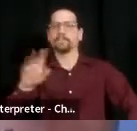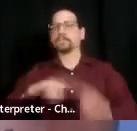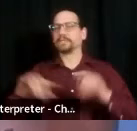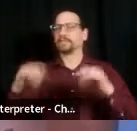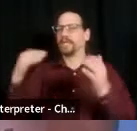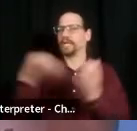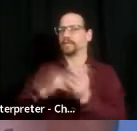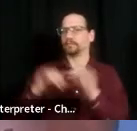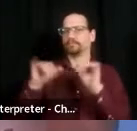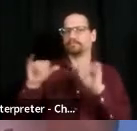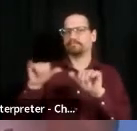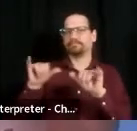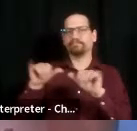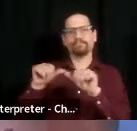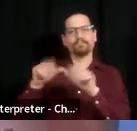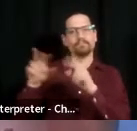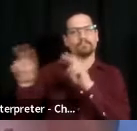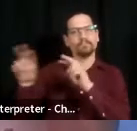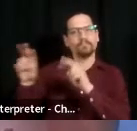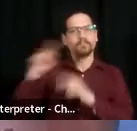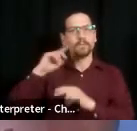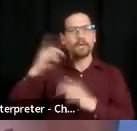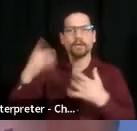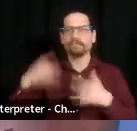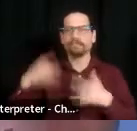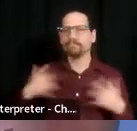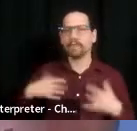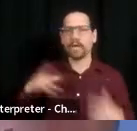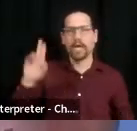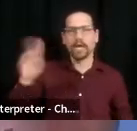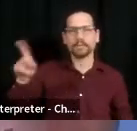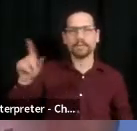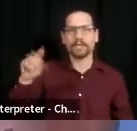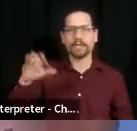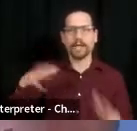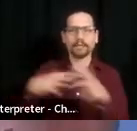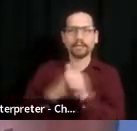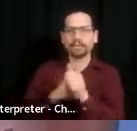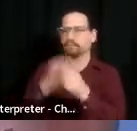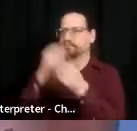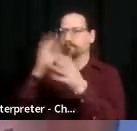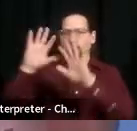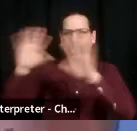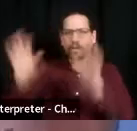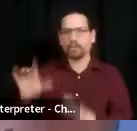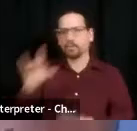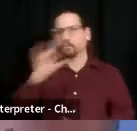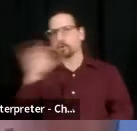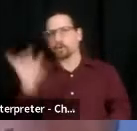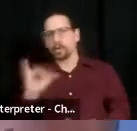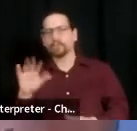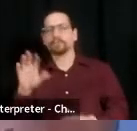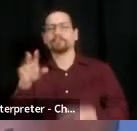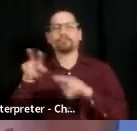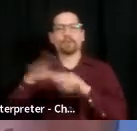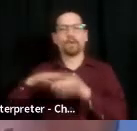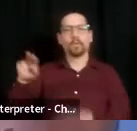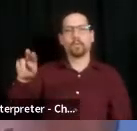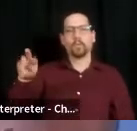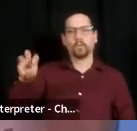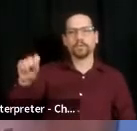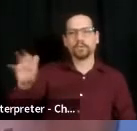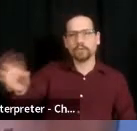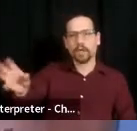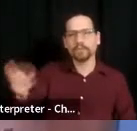staying home and stay informed in your local news, and we'll keep you updated if there's any changes. We